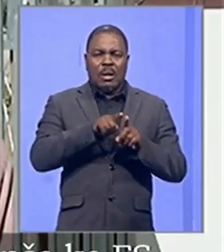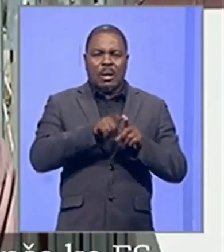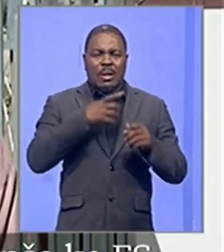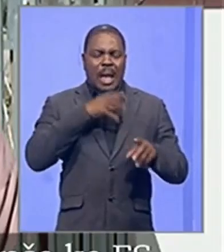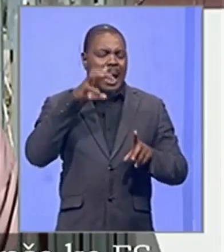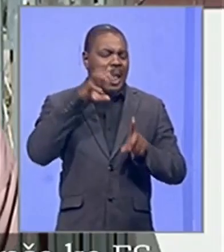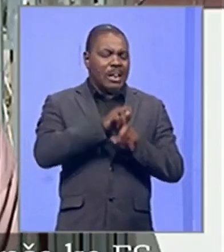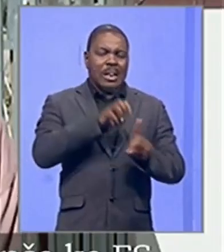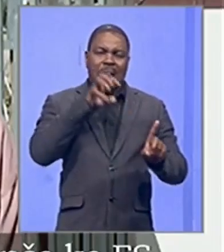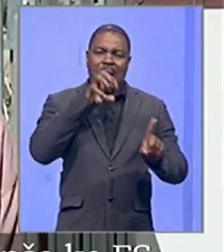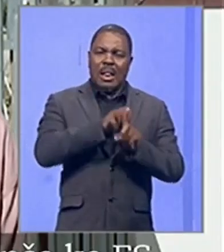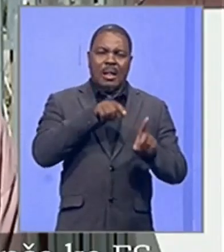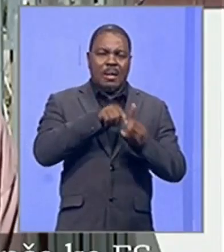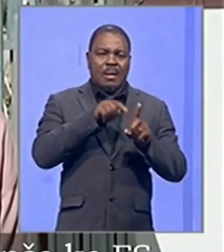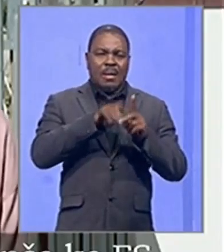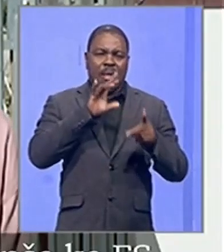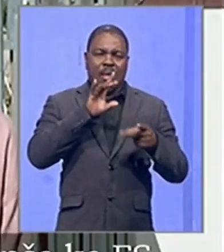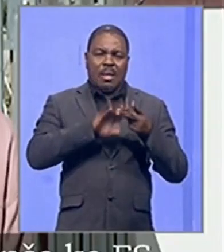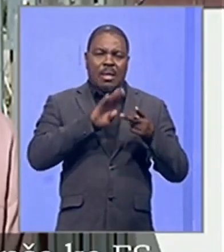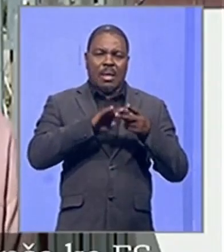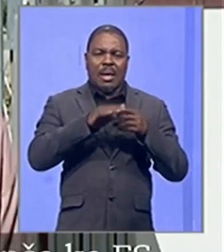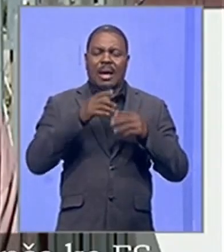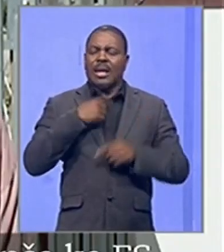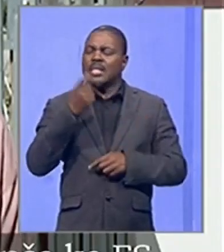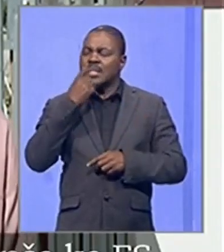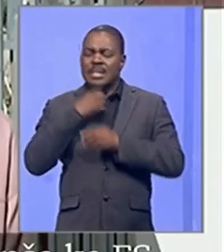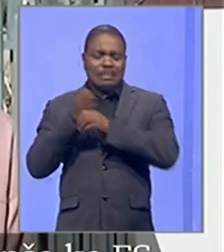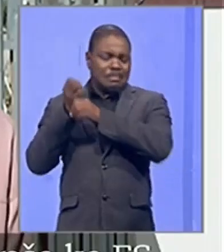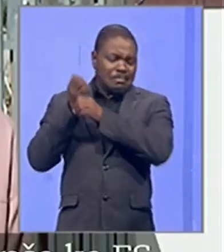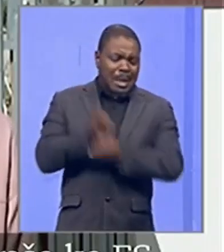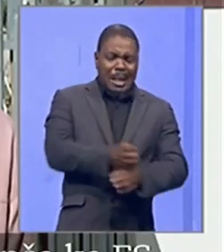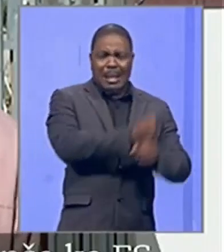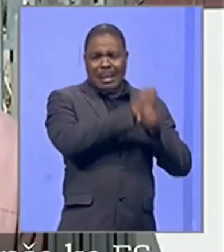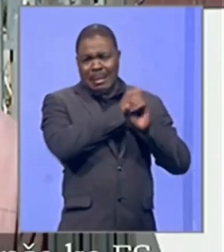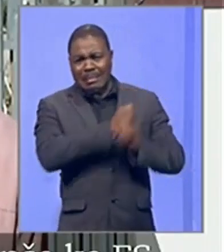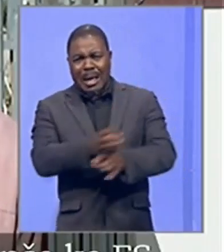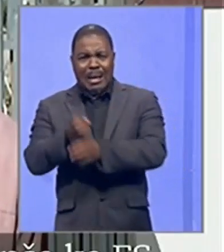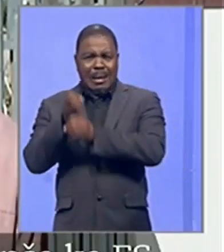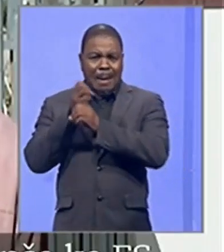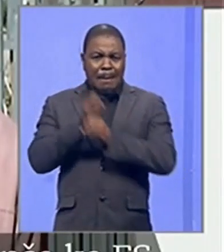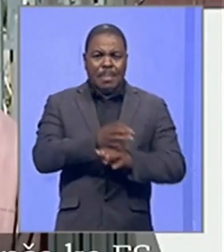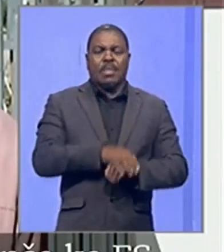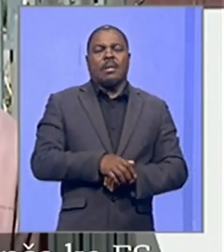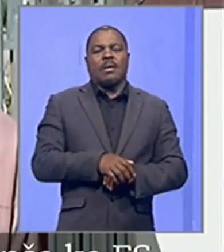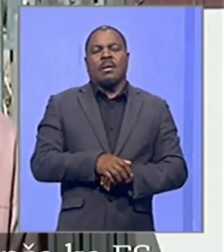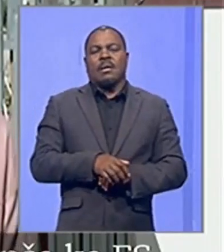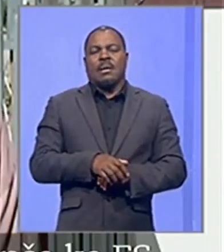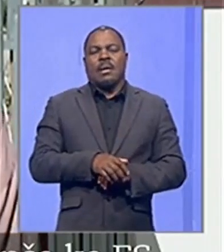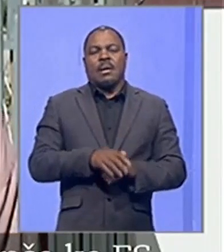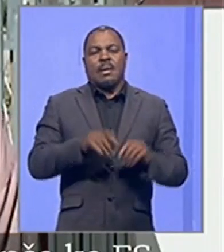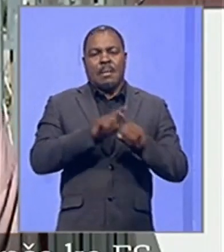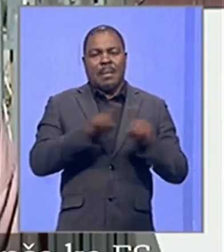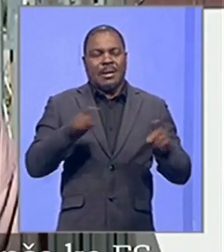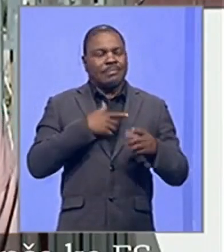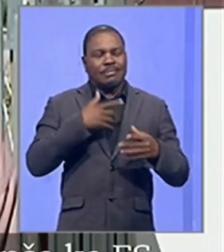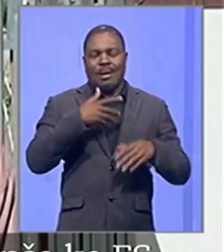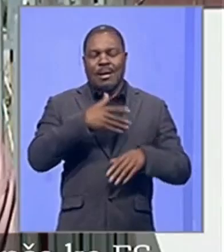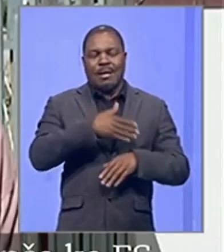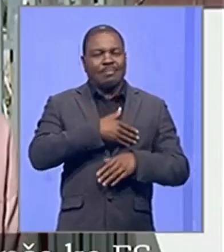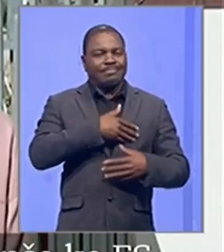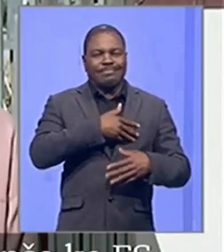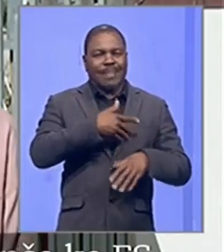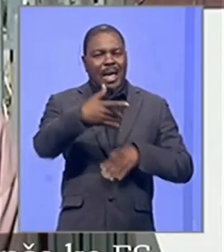moja ke mo tlhanne re tsa majwe re di betsa ka majwe re di tseba fore motho a sa gona fore a se re makege dintja